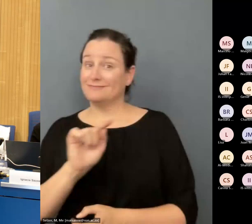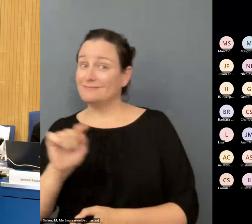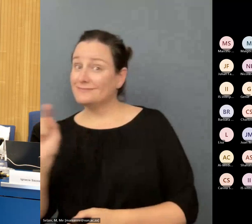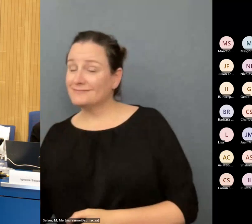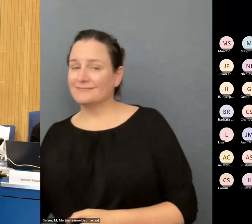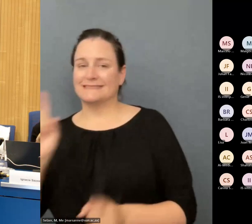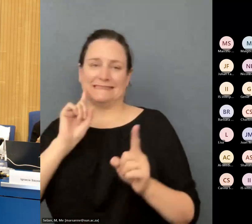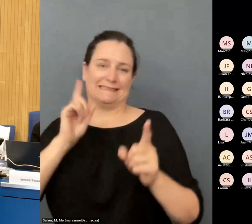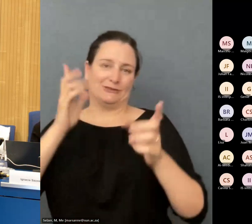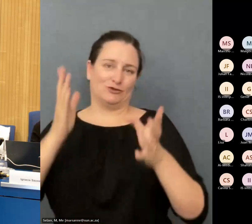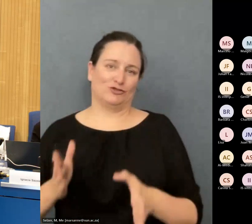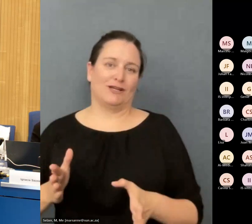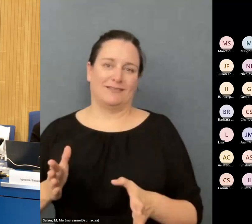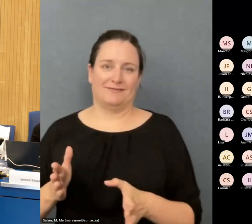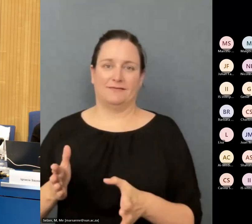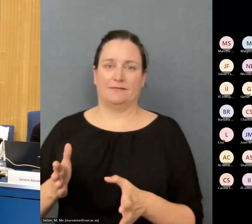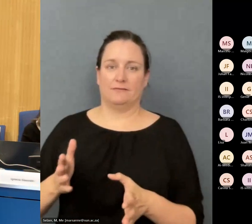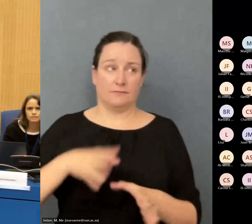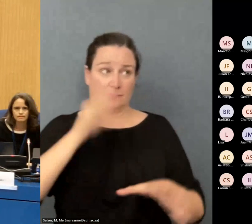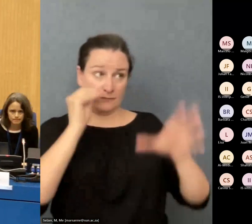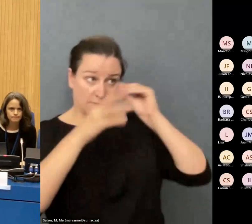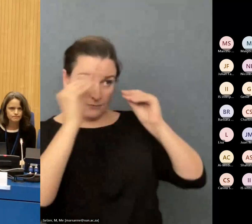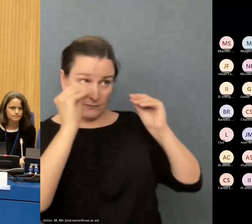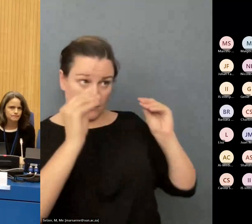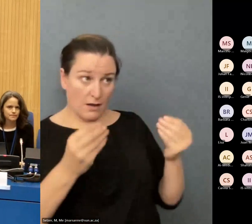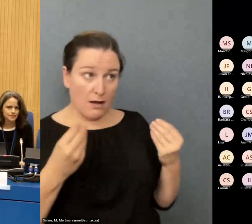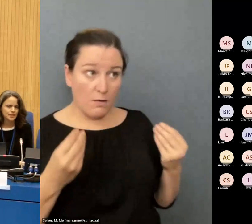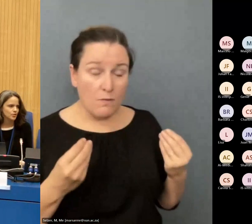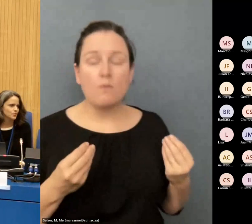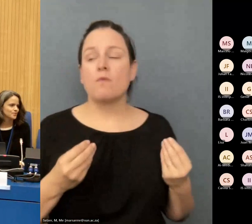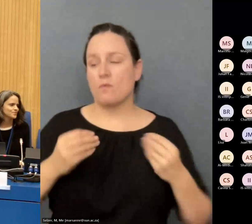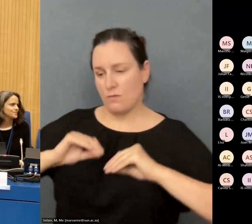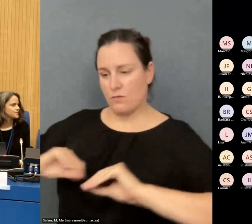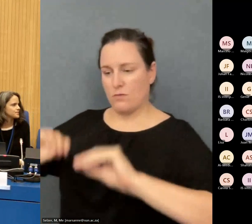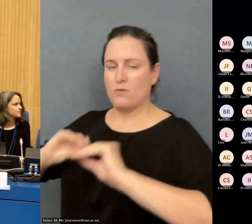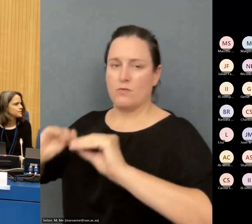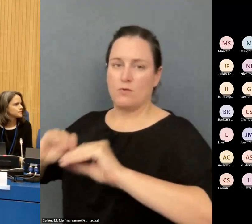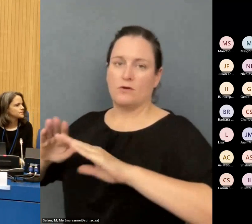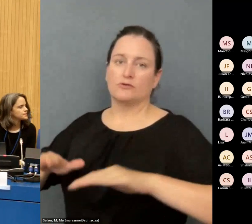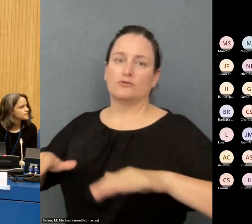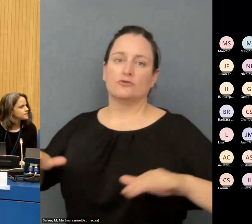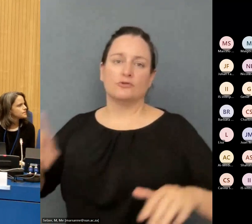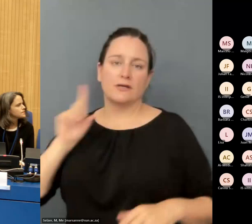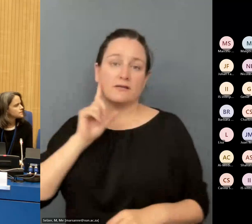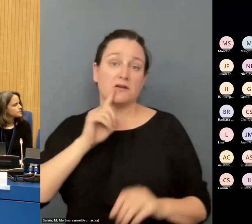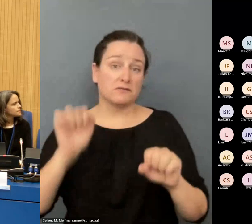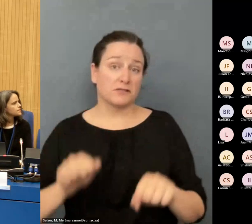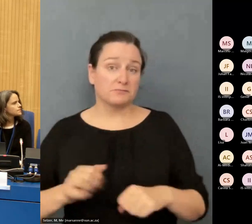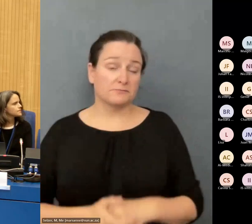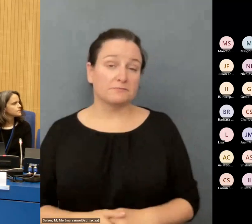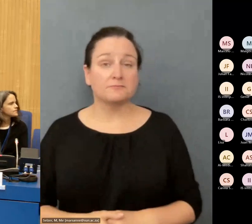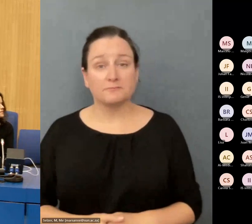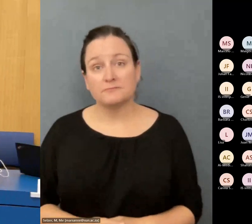are having children in their schools. Thank you. Thank you. And Jessie.